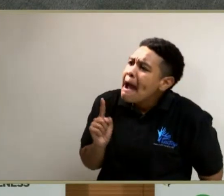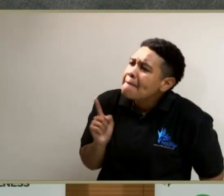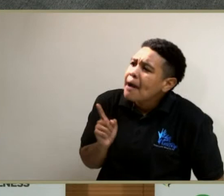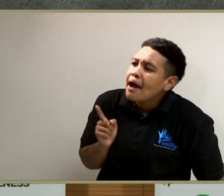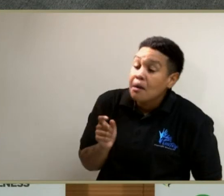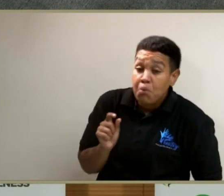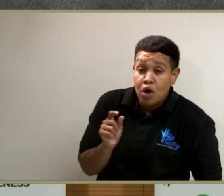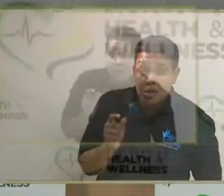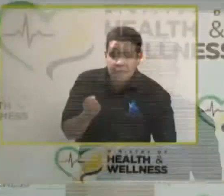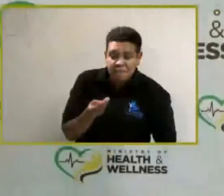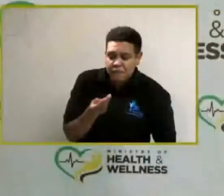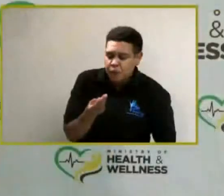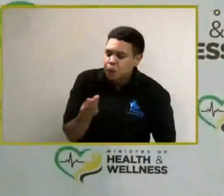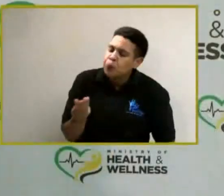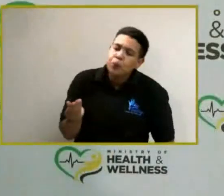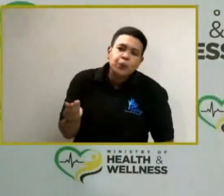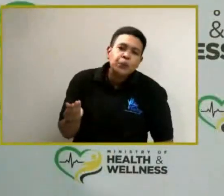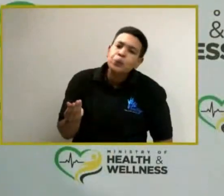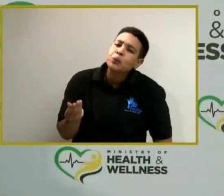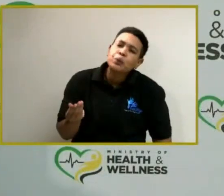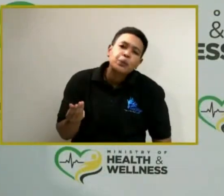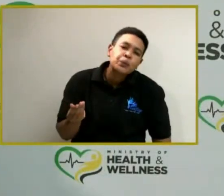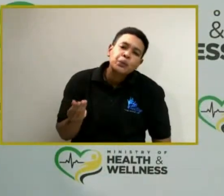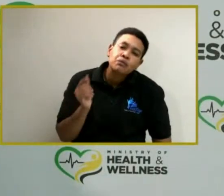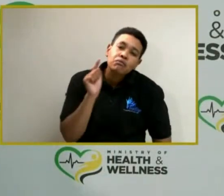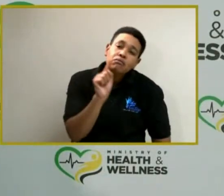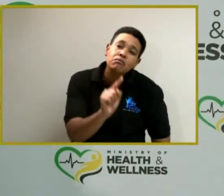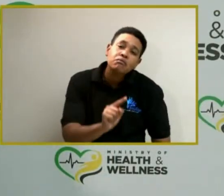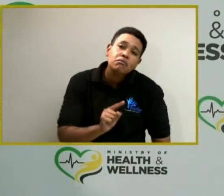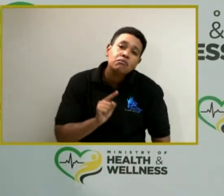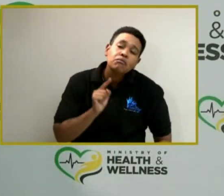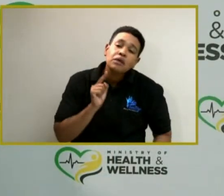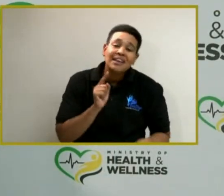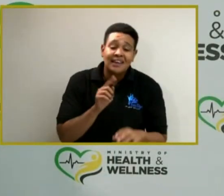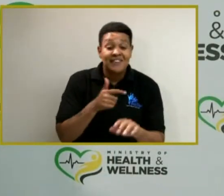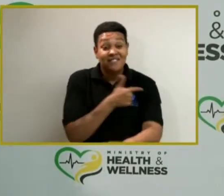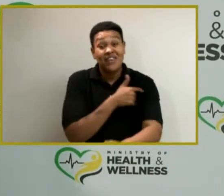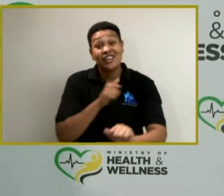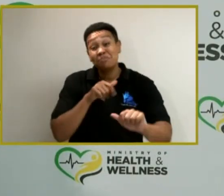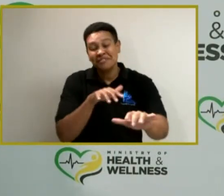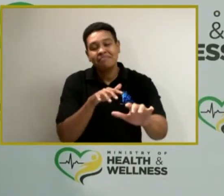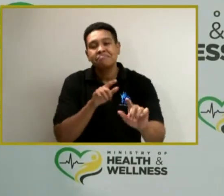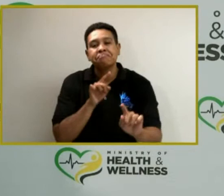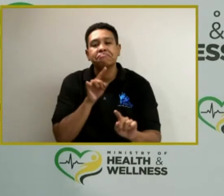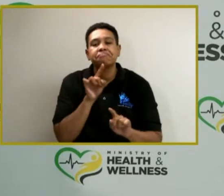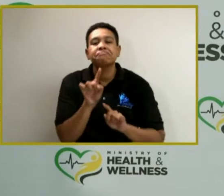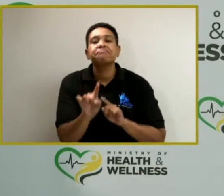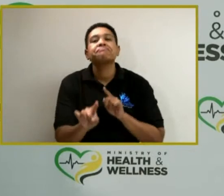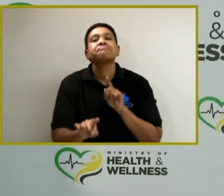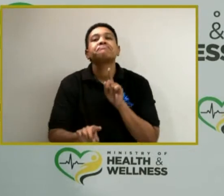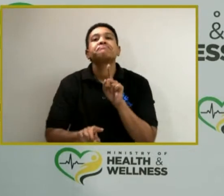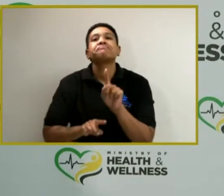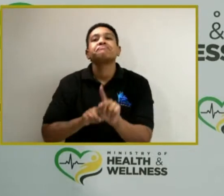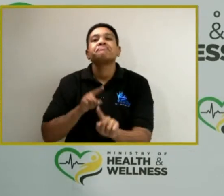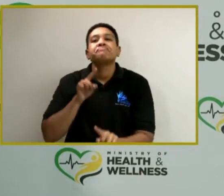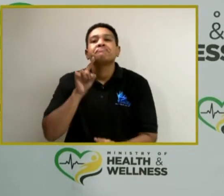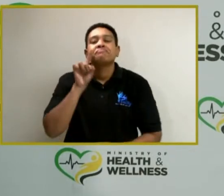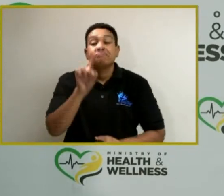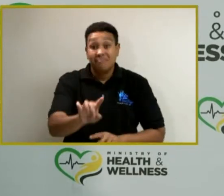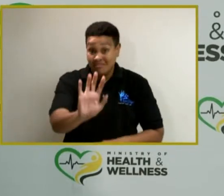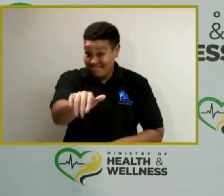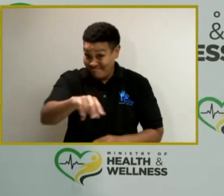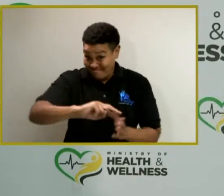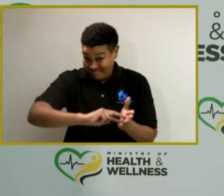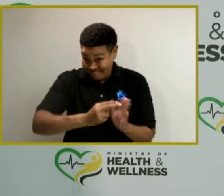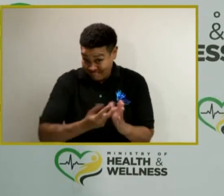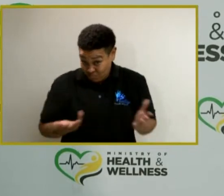slow. So it is a very important message to the country that we must take